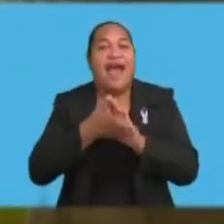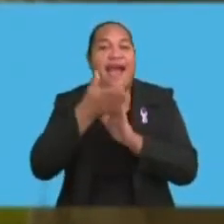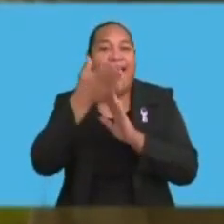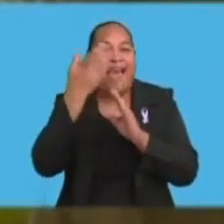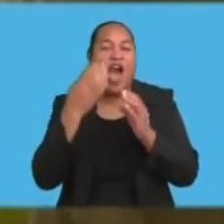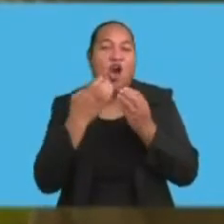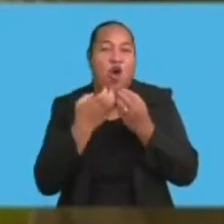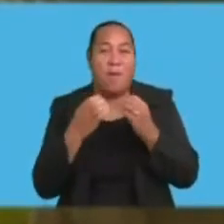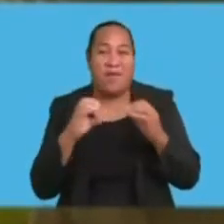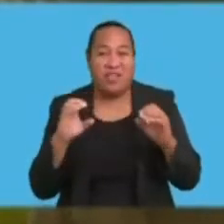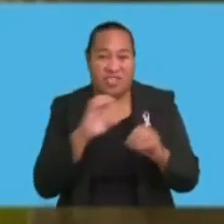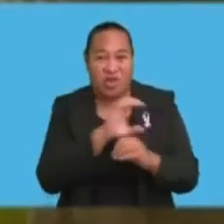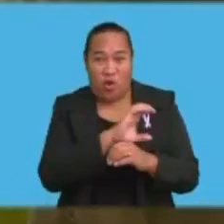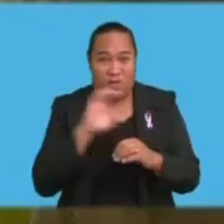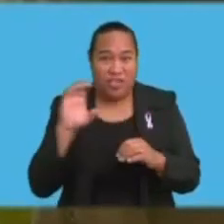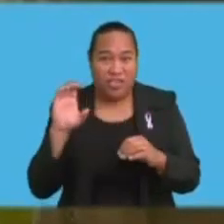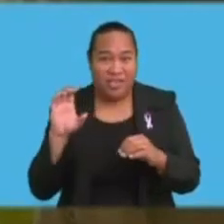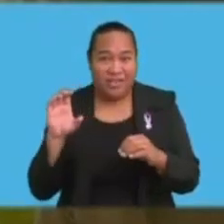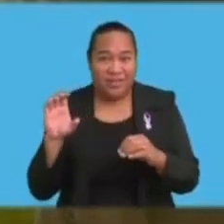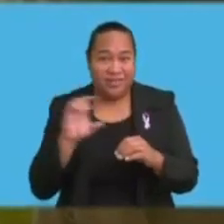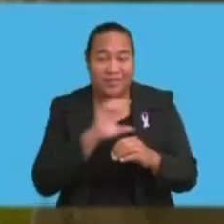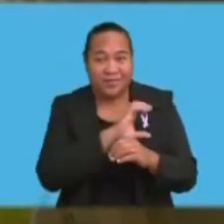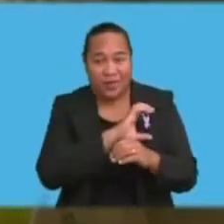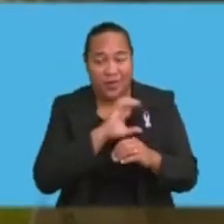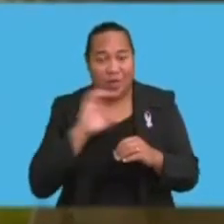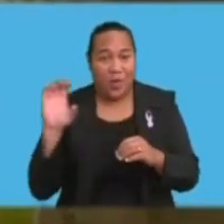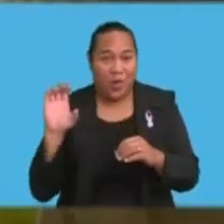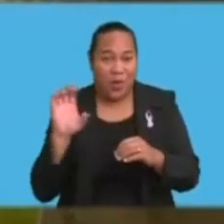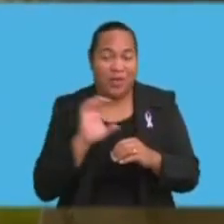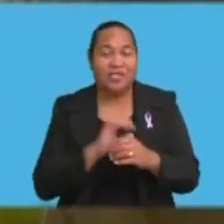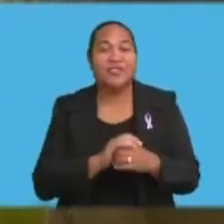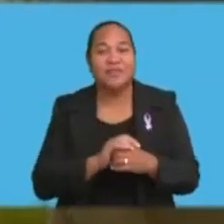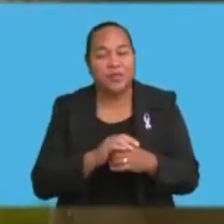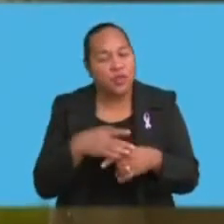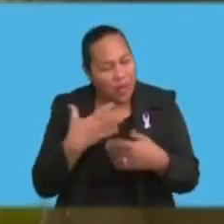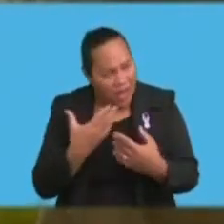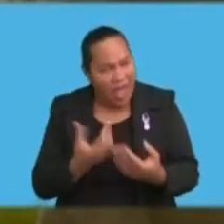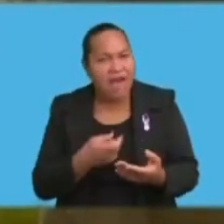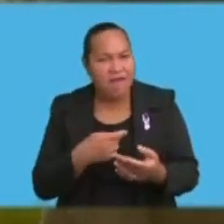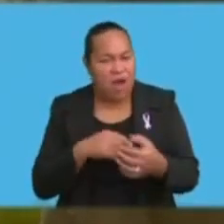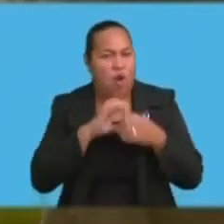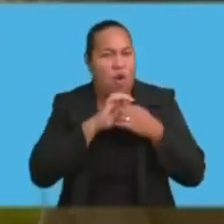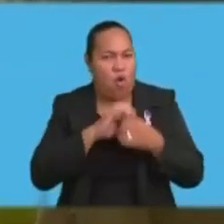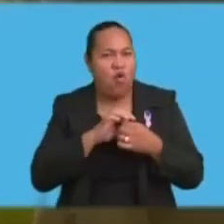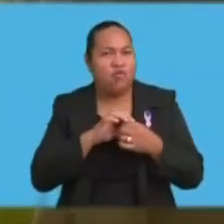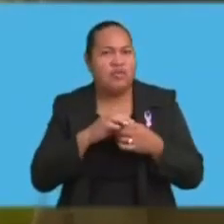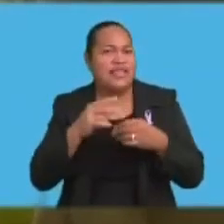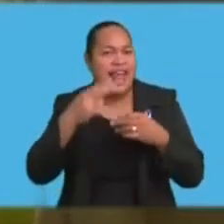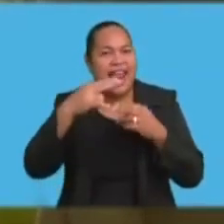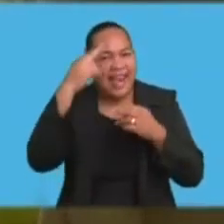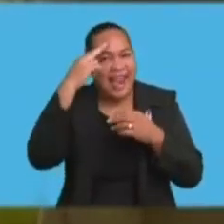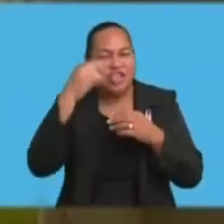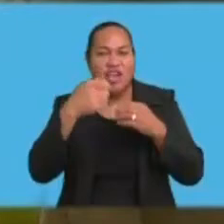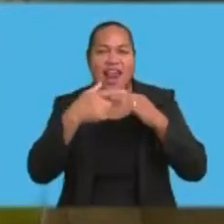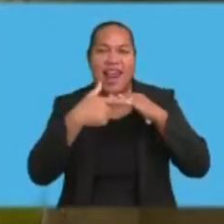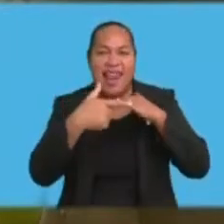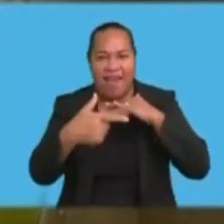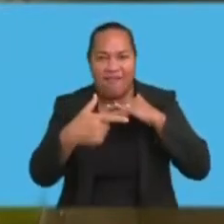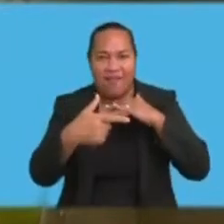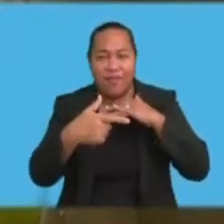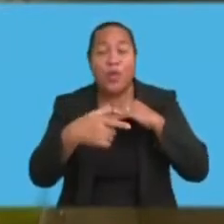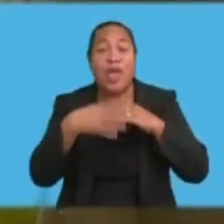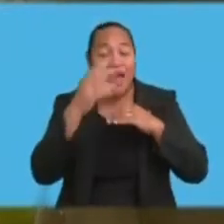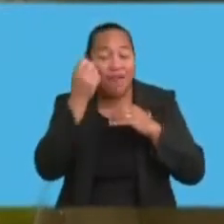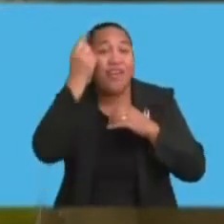actually has accredited these as national qualifications. So we have accreditation at the national level. We have recognition at the